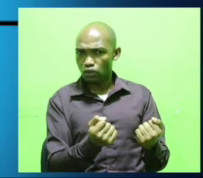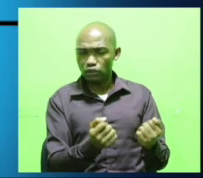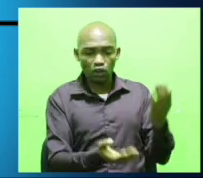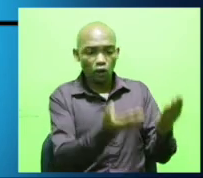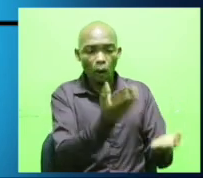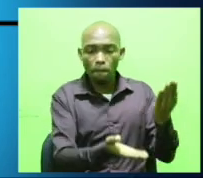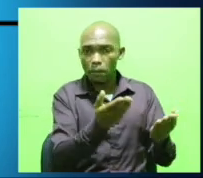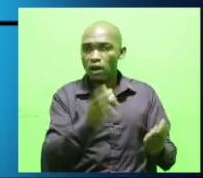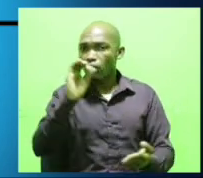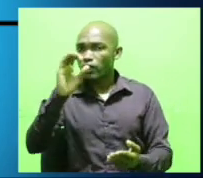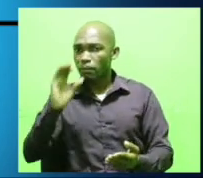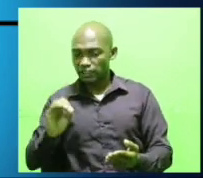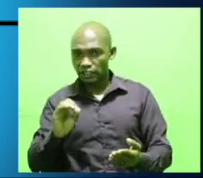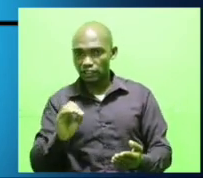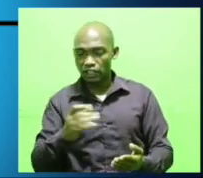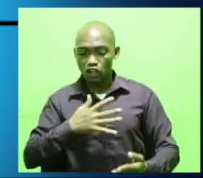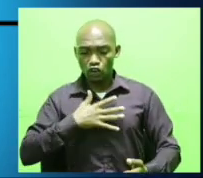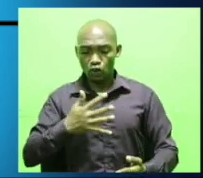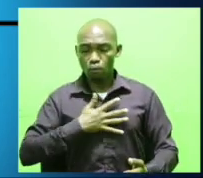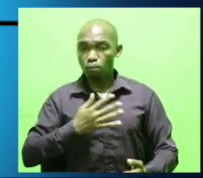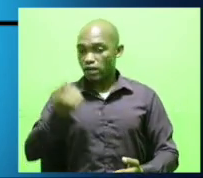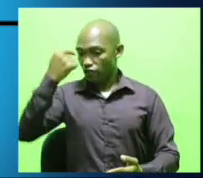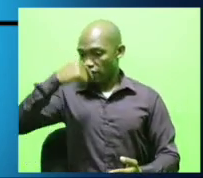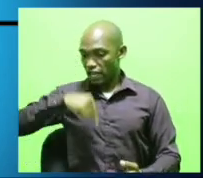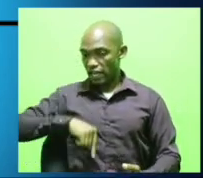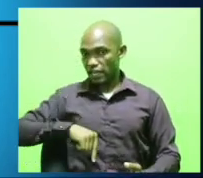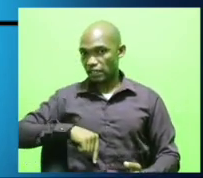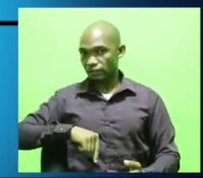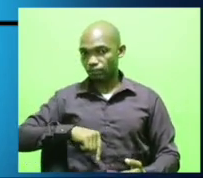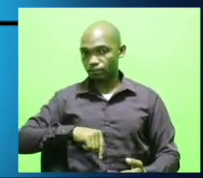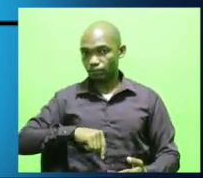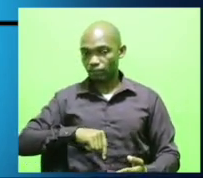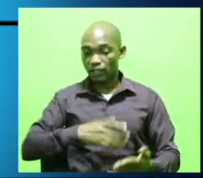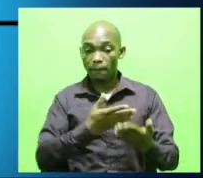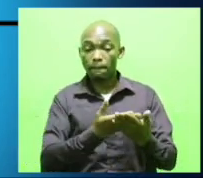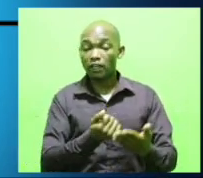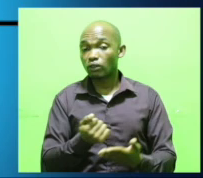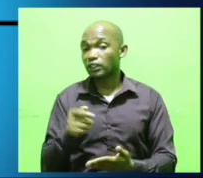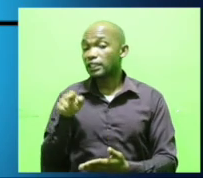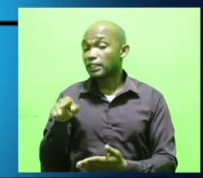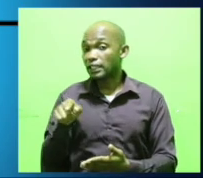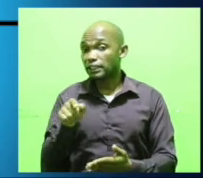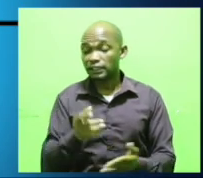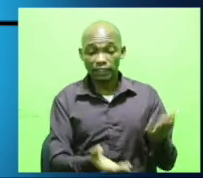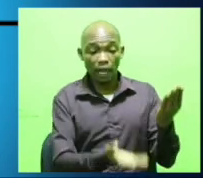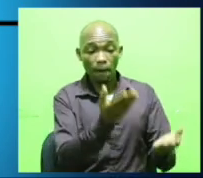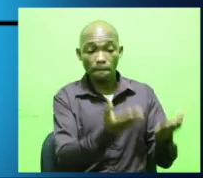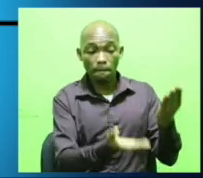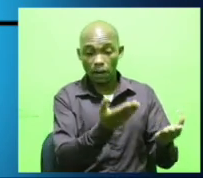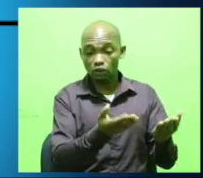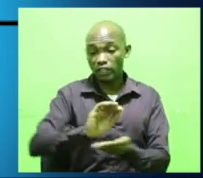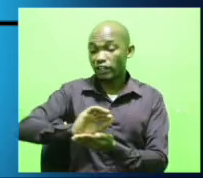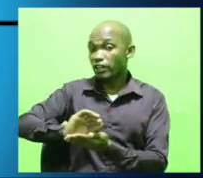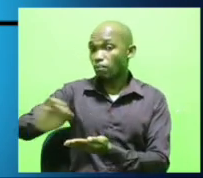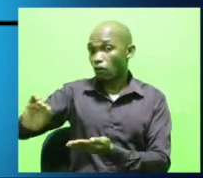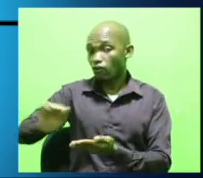in? This is because the more carbon dioxide that is removed is the result from the